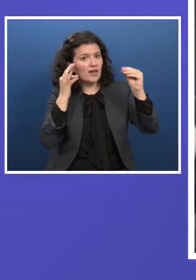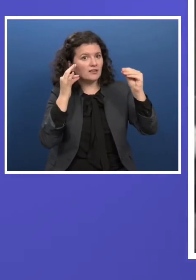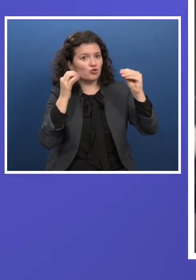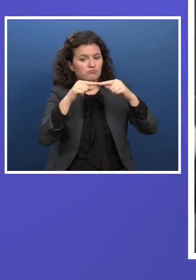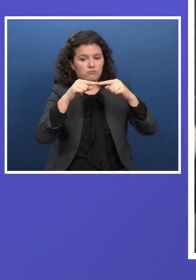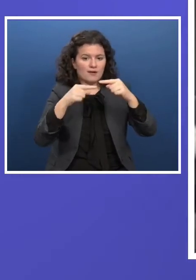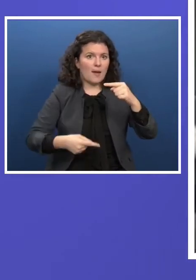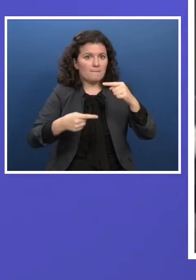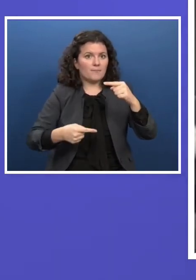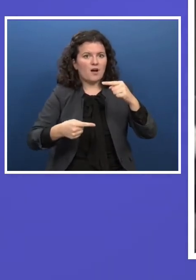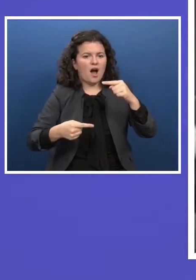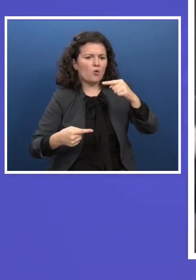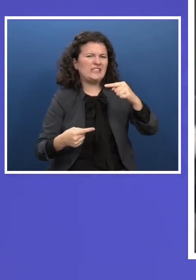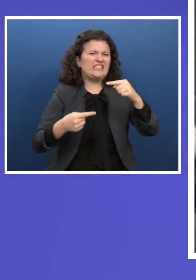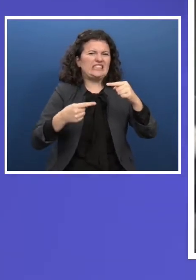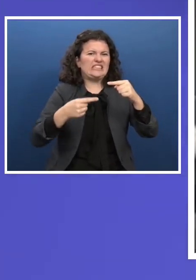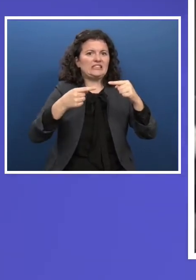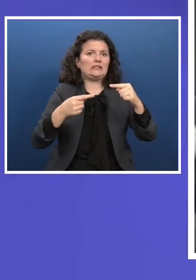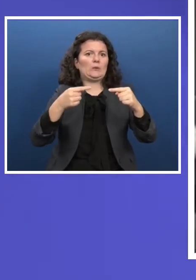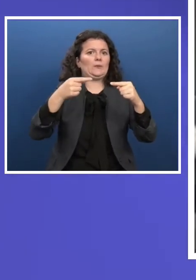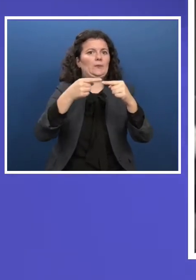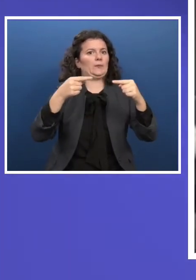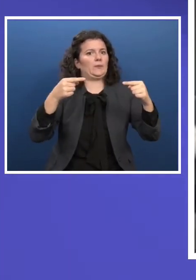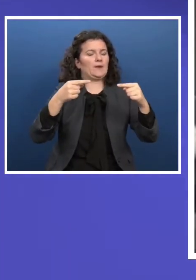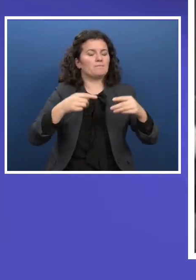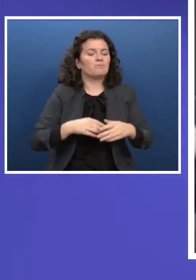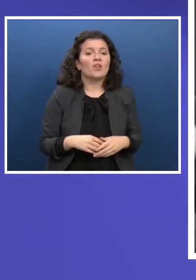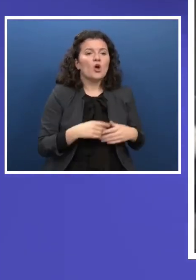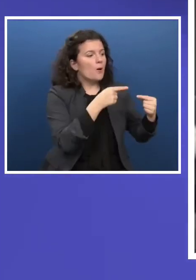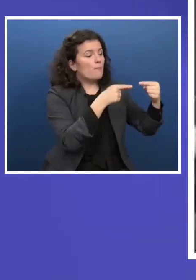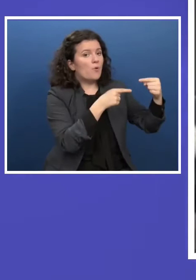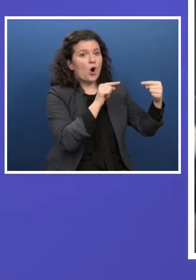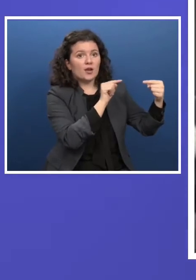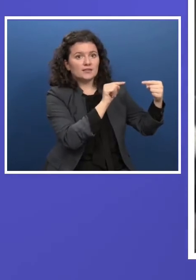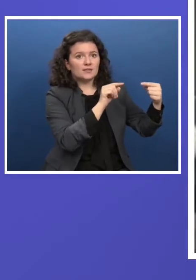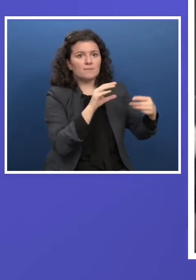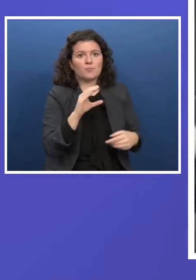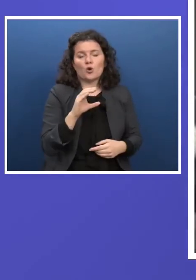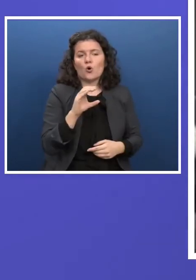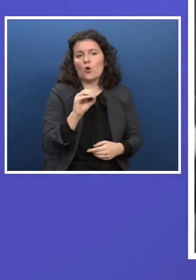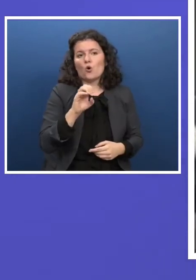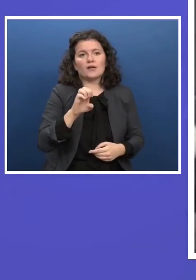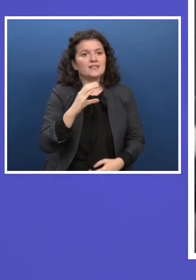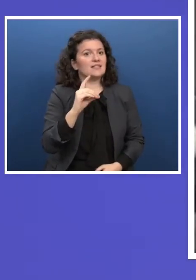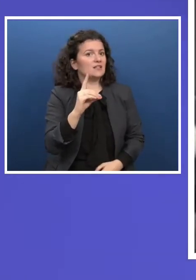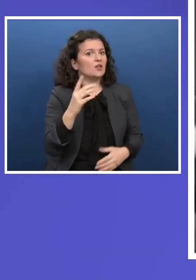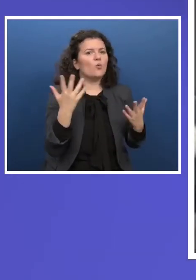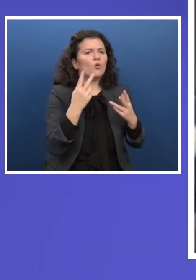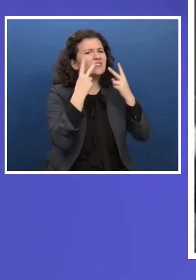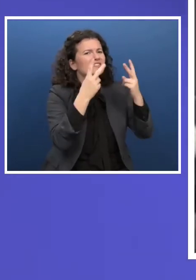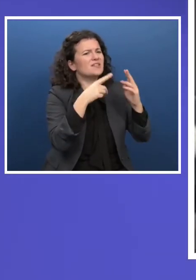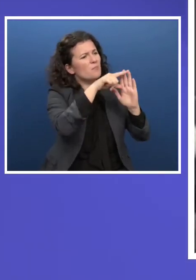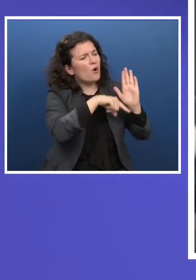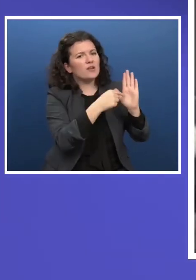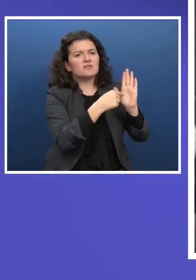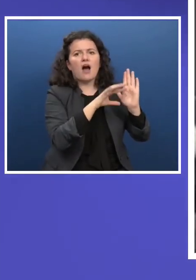us what policy options has the OECD seen as effective in increasing women's leadership when it comes to the